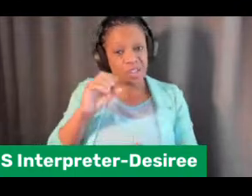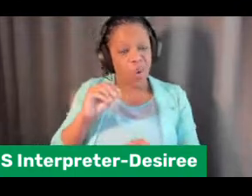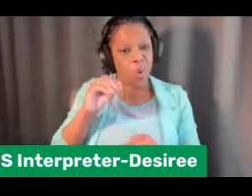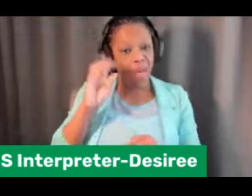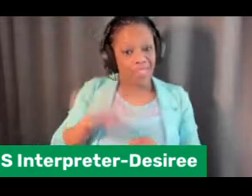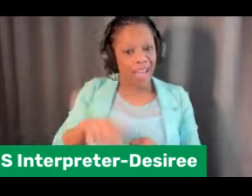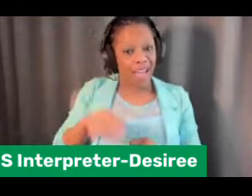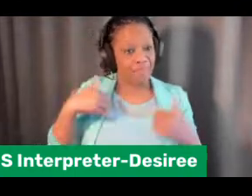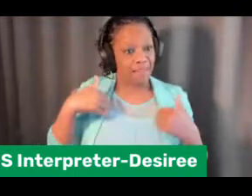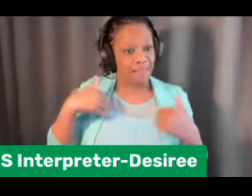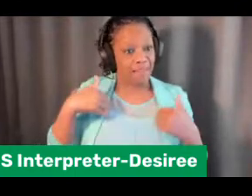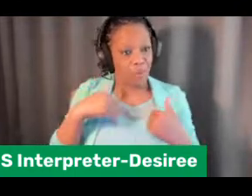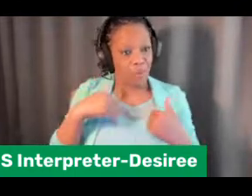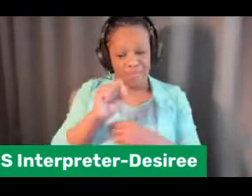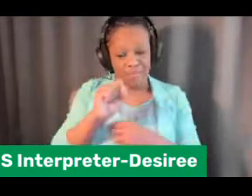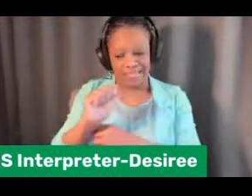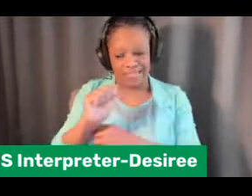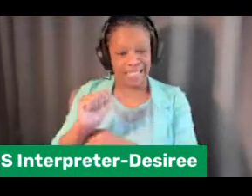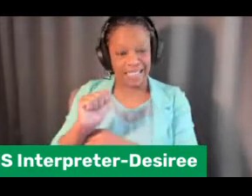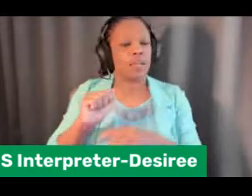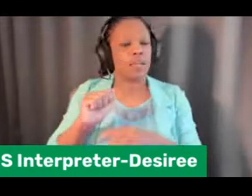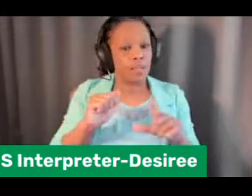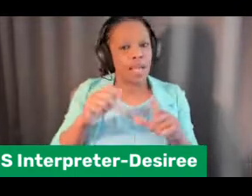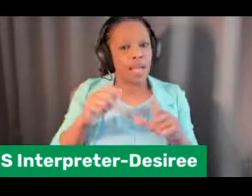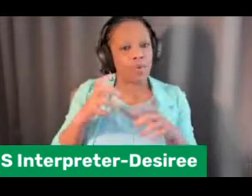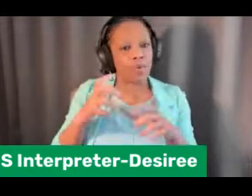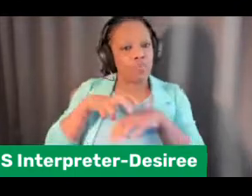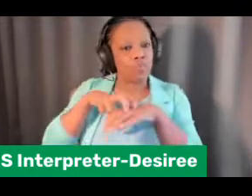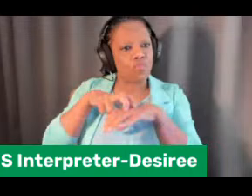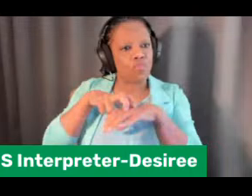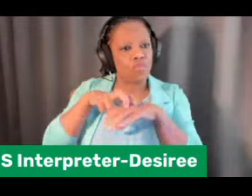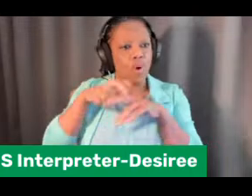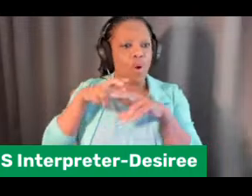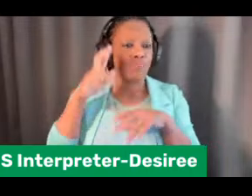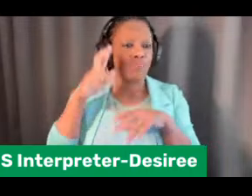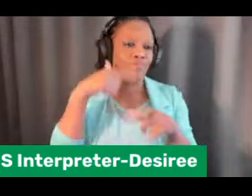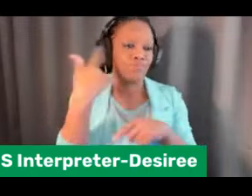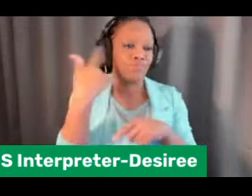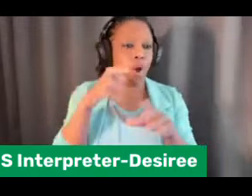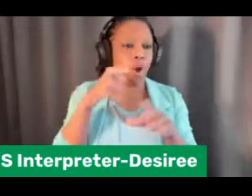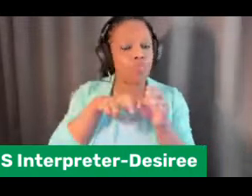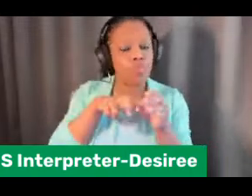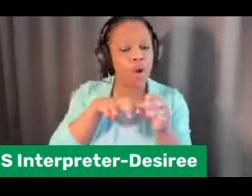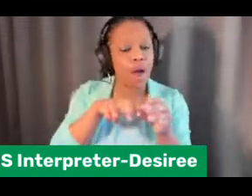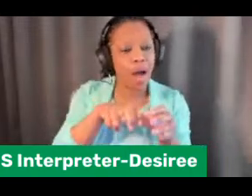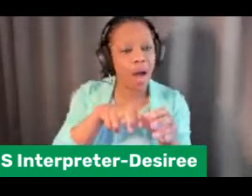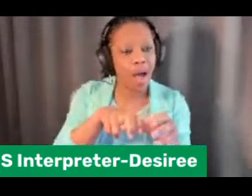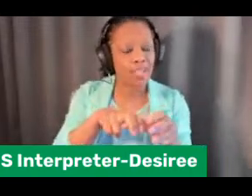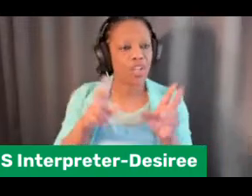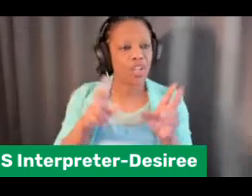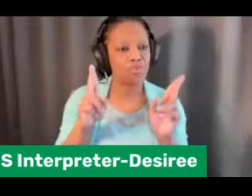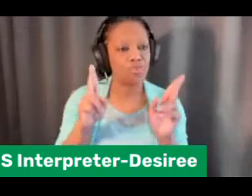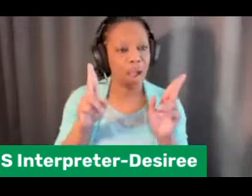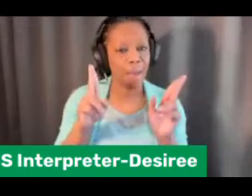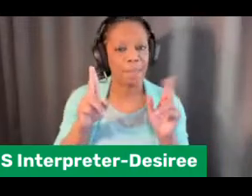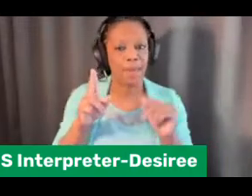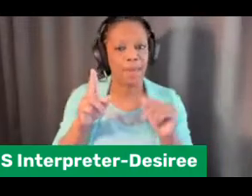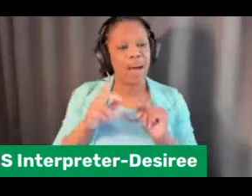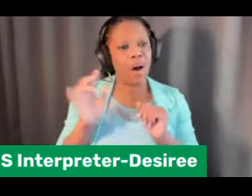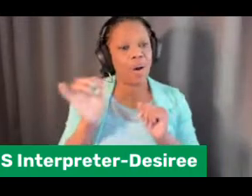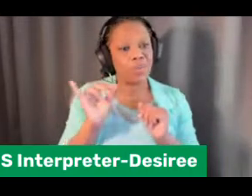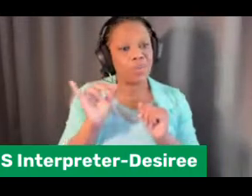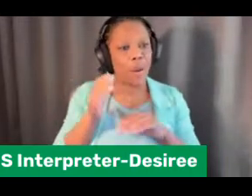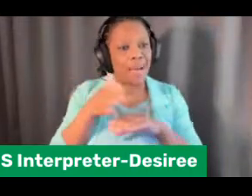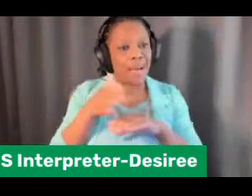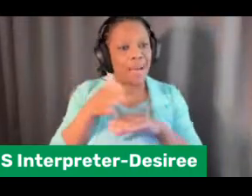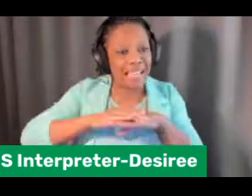crab, the sea anemone is also cleaning that crab's shell. It's removing harmful bacteria from that crab's back.